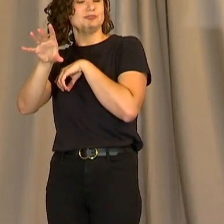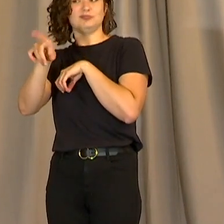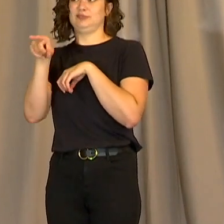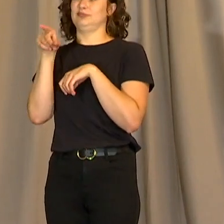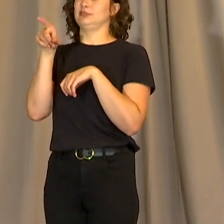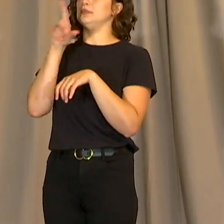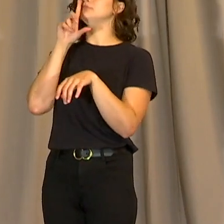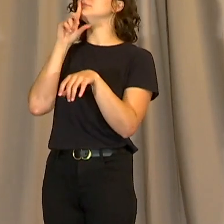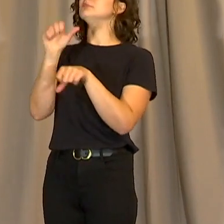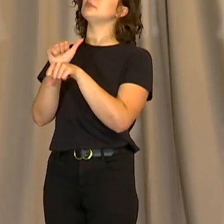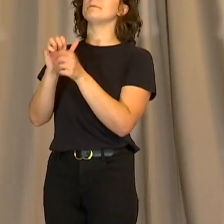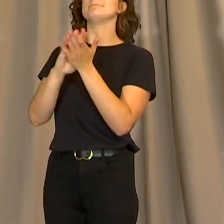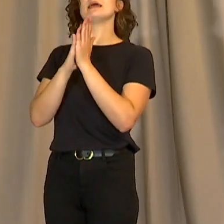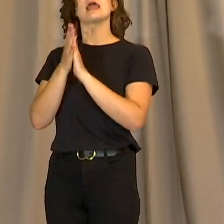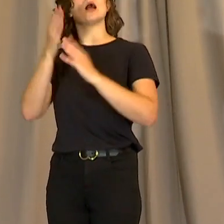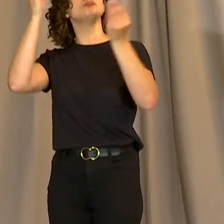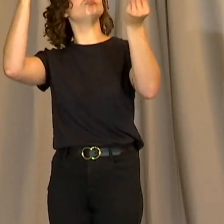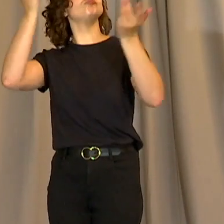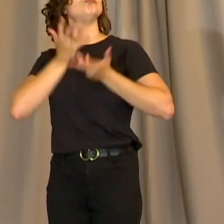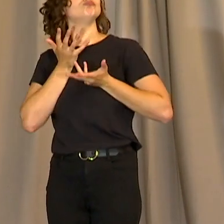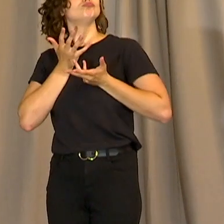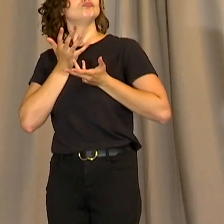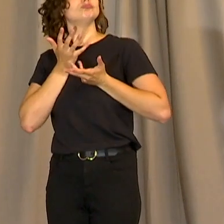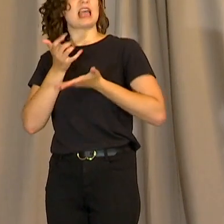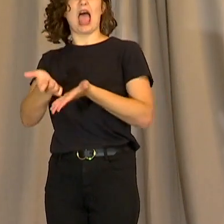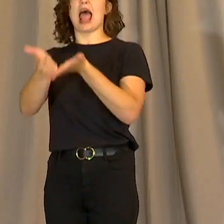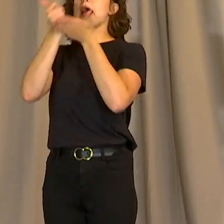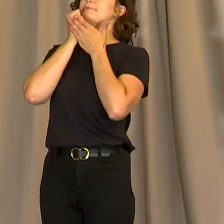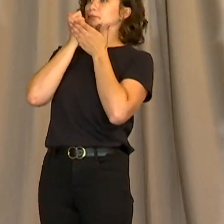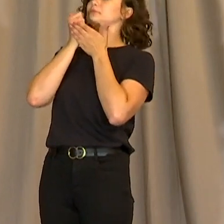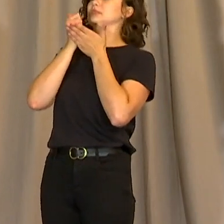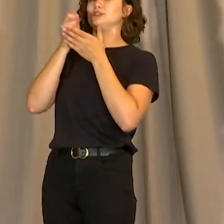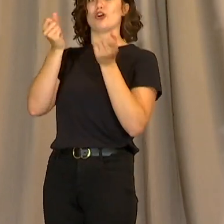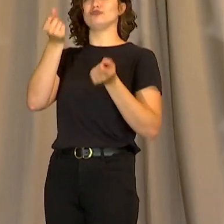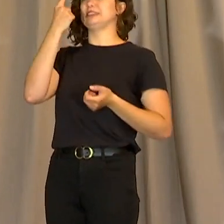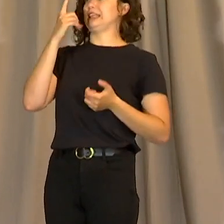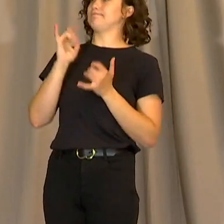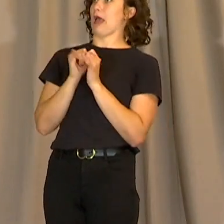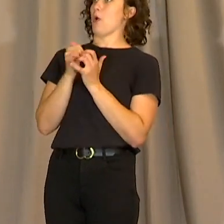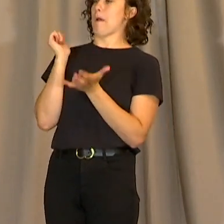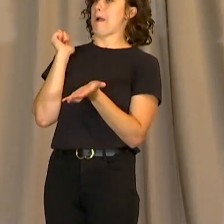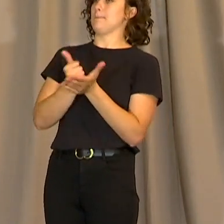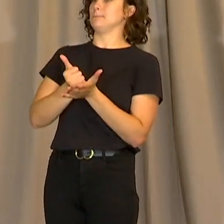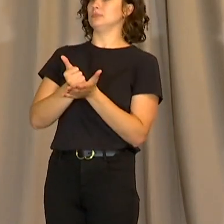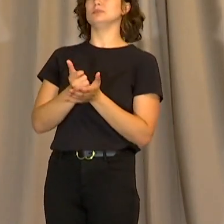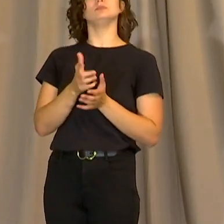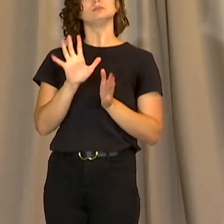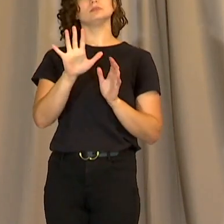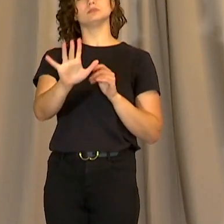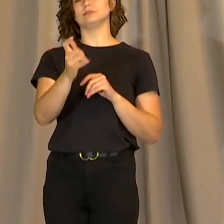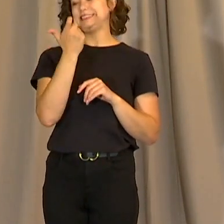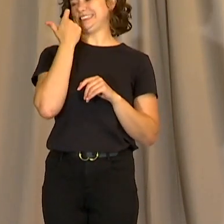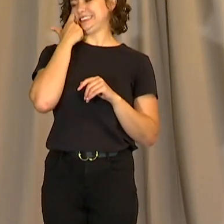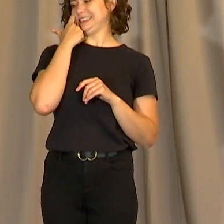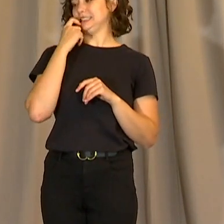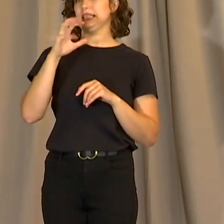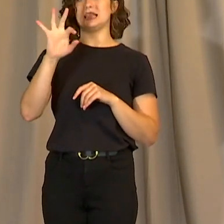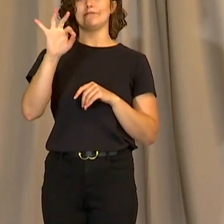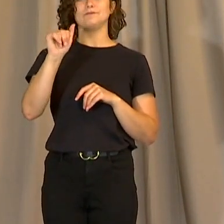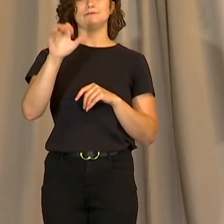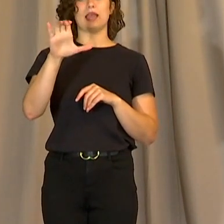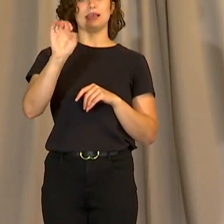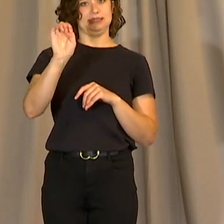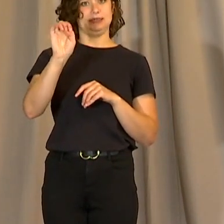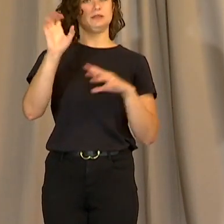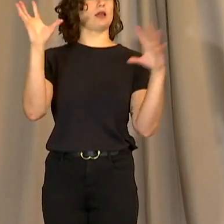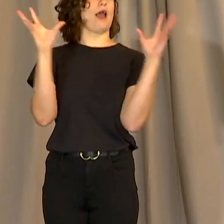us, to let us understand how can they help. So we just had our FACE conference and